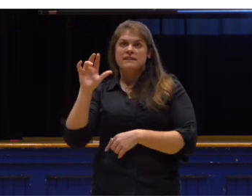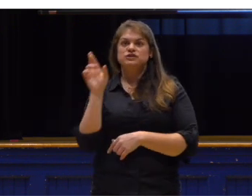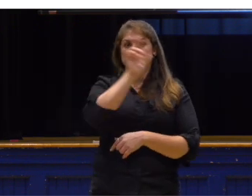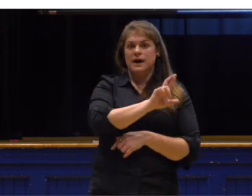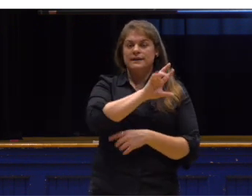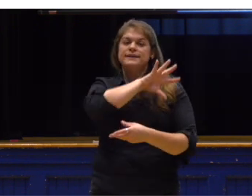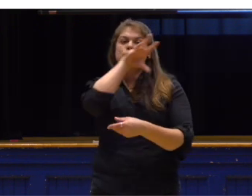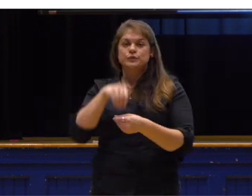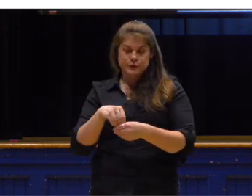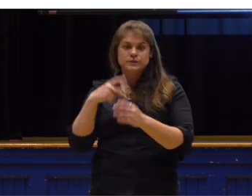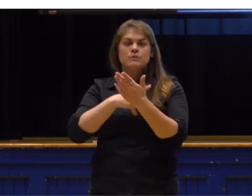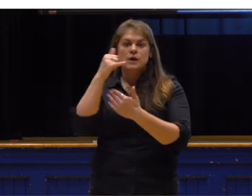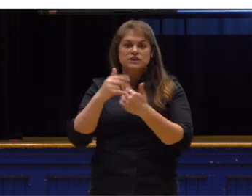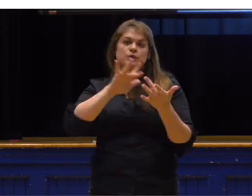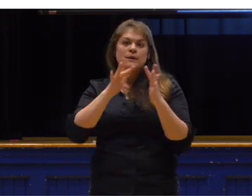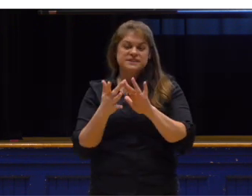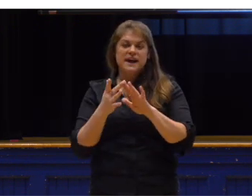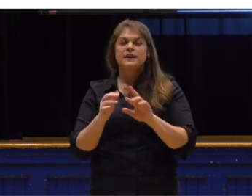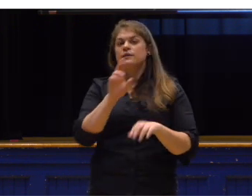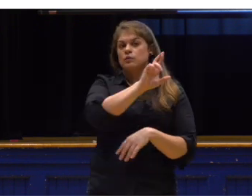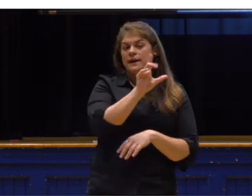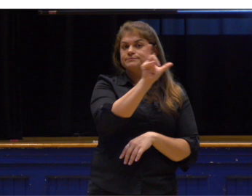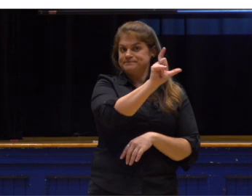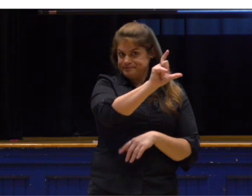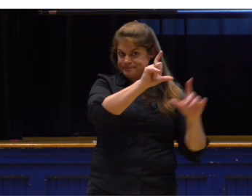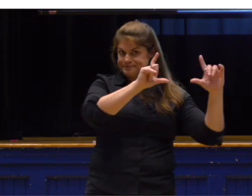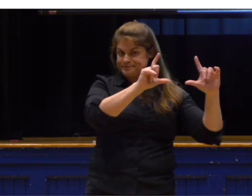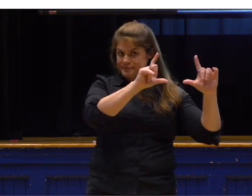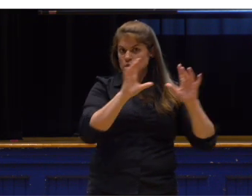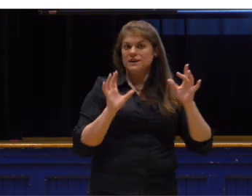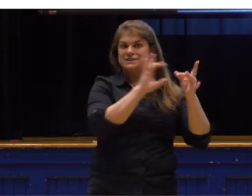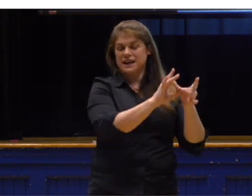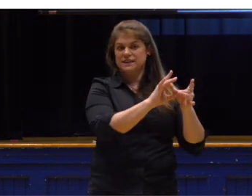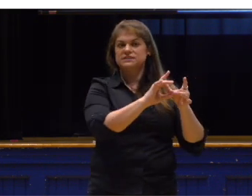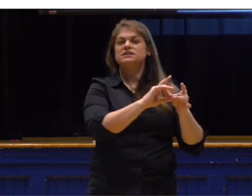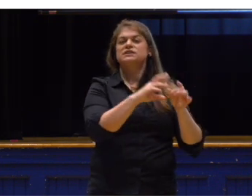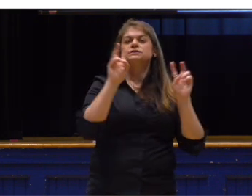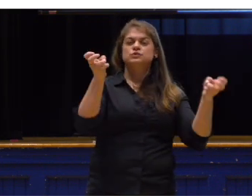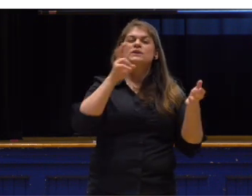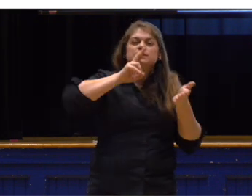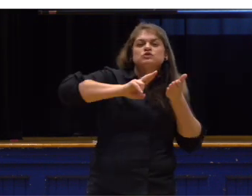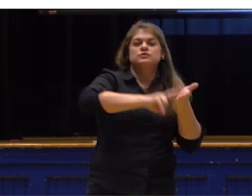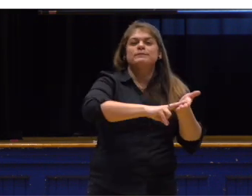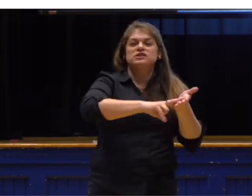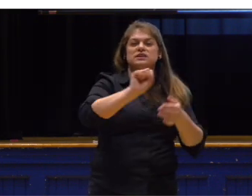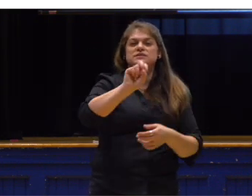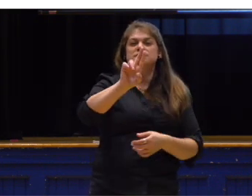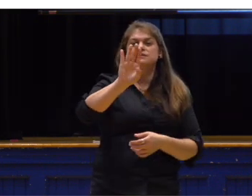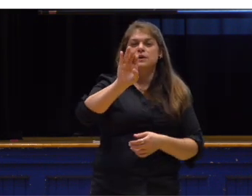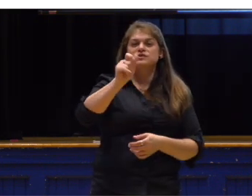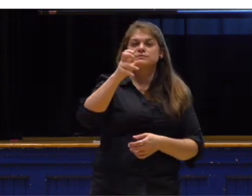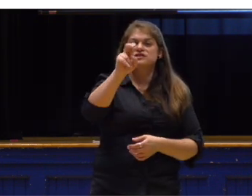project website, and the QR code on the right side of the screen will connect you to the subscription portal so that you can sign up to